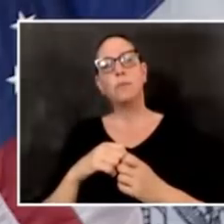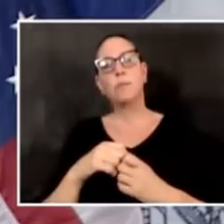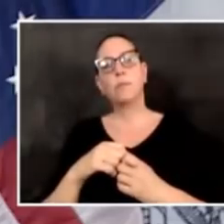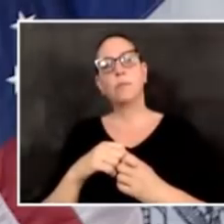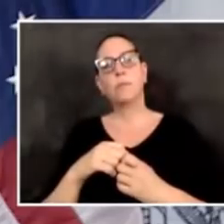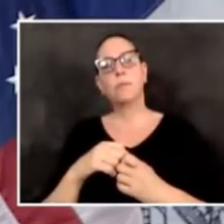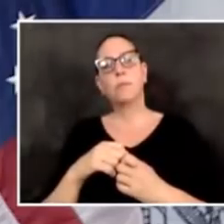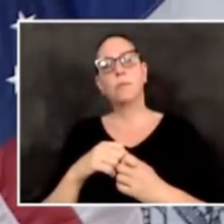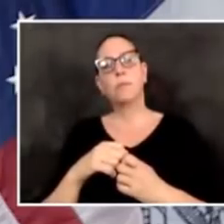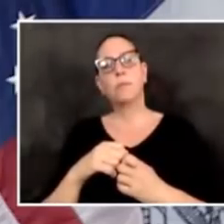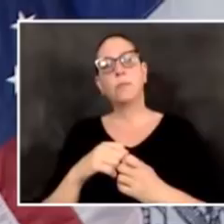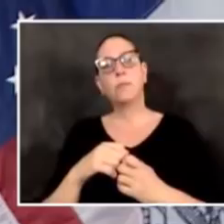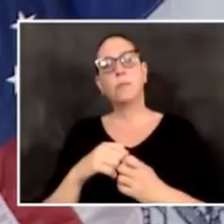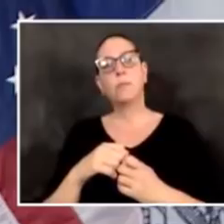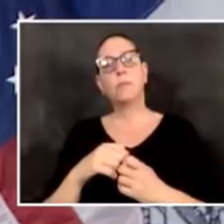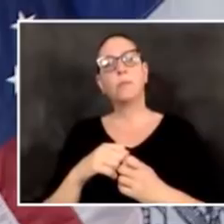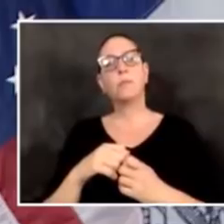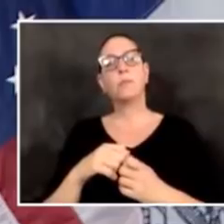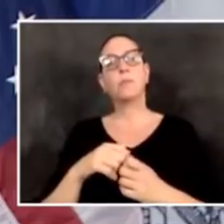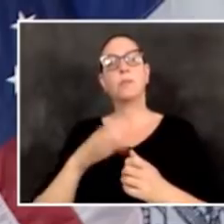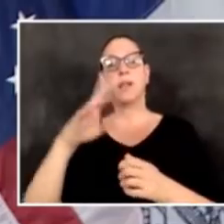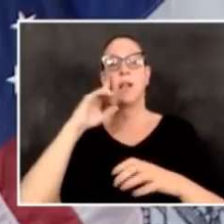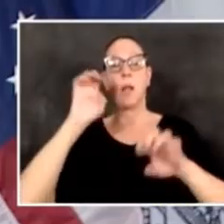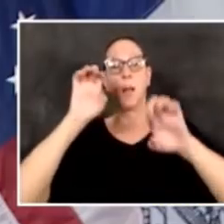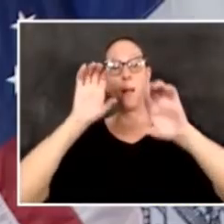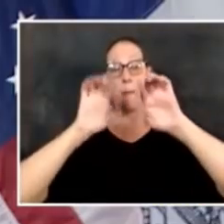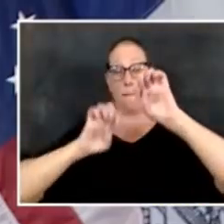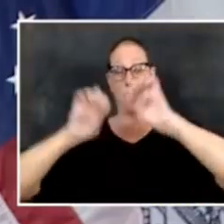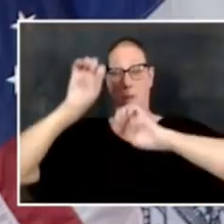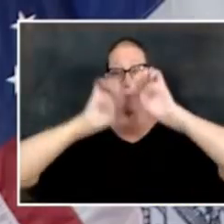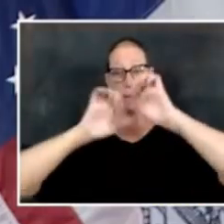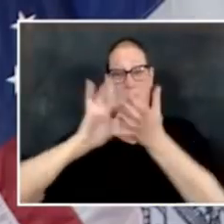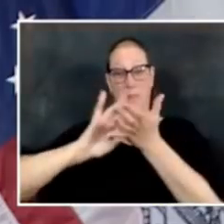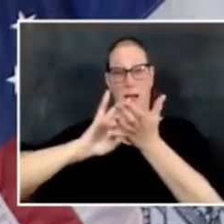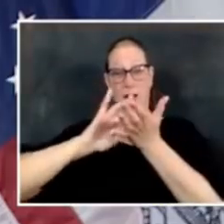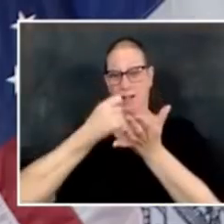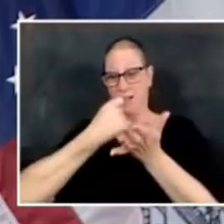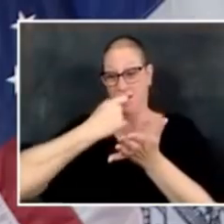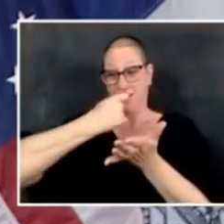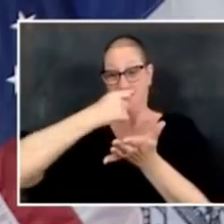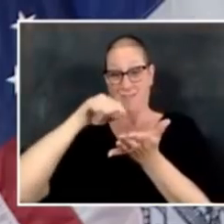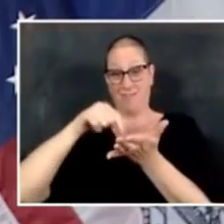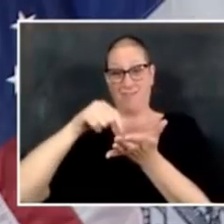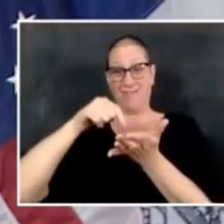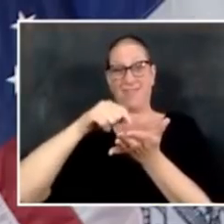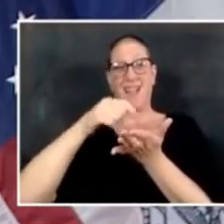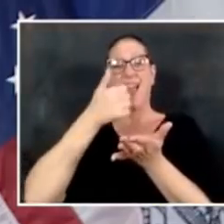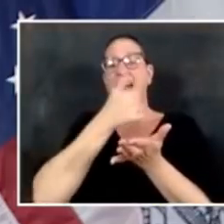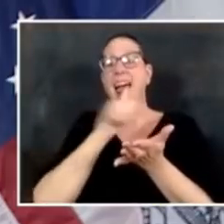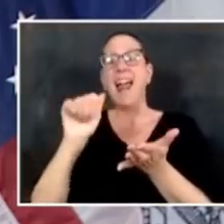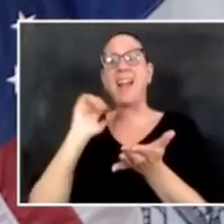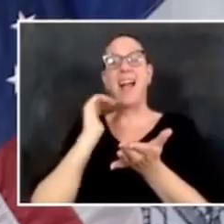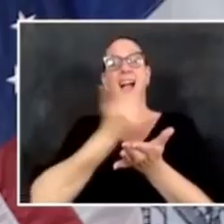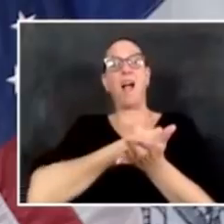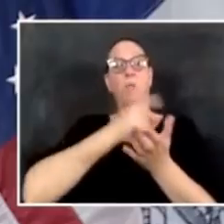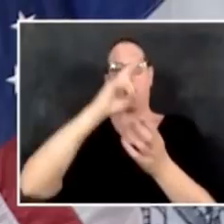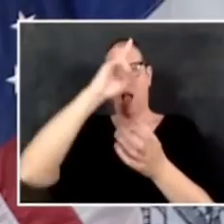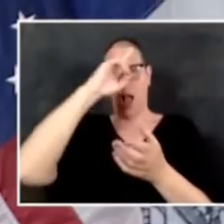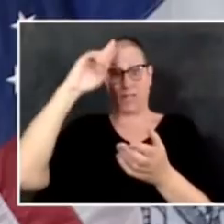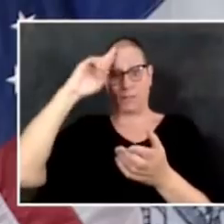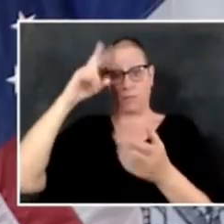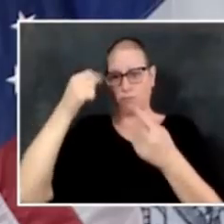not, why? And then also, I've done a couple of interviews with people who had coronavirus who have some very serious